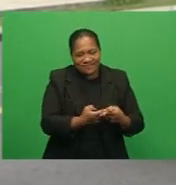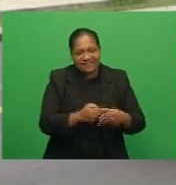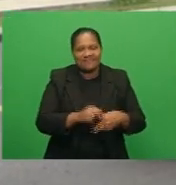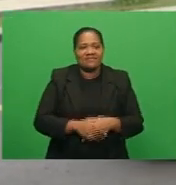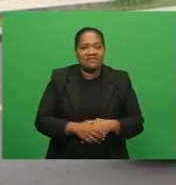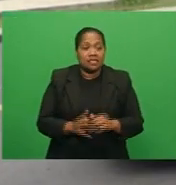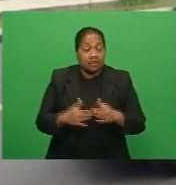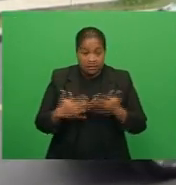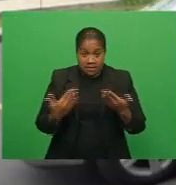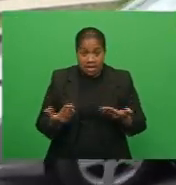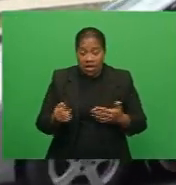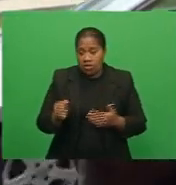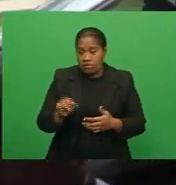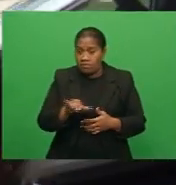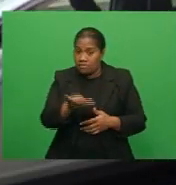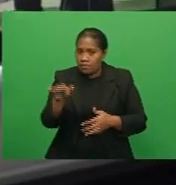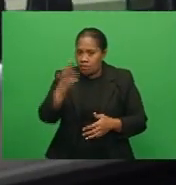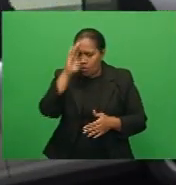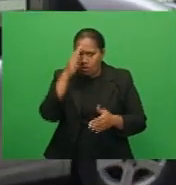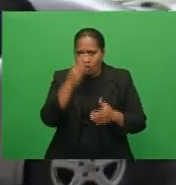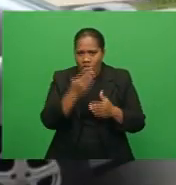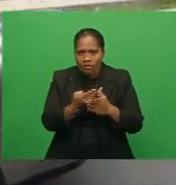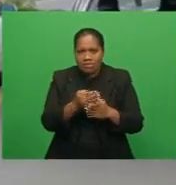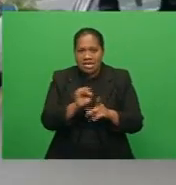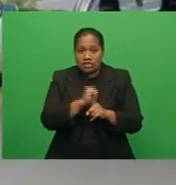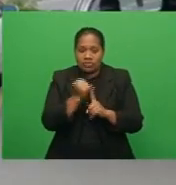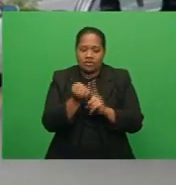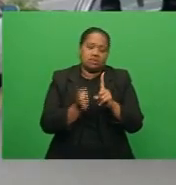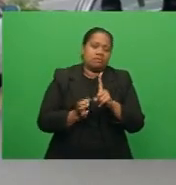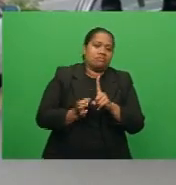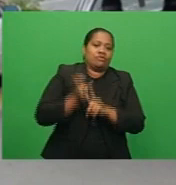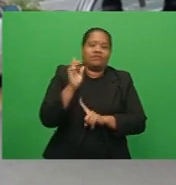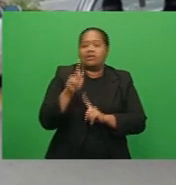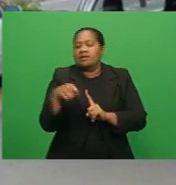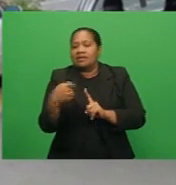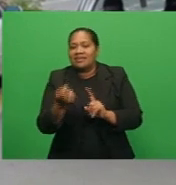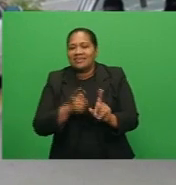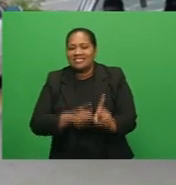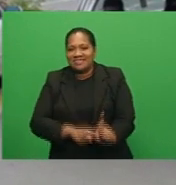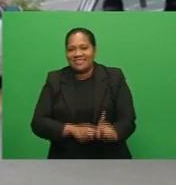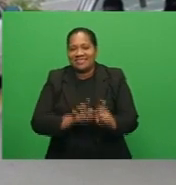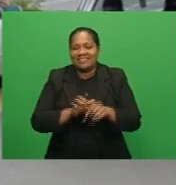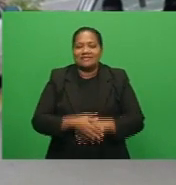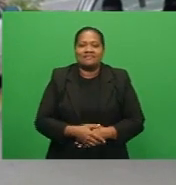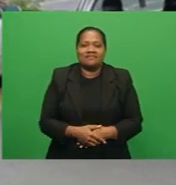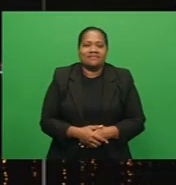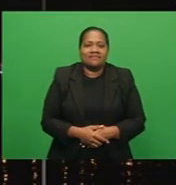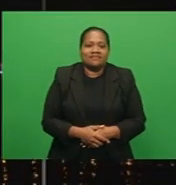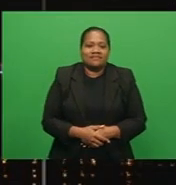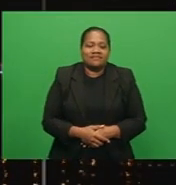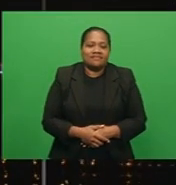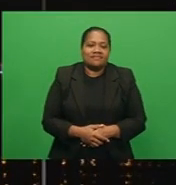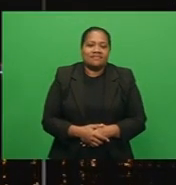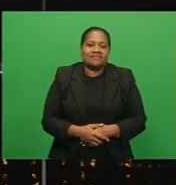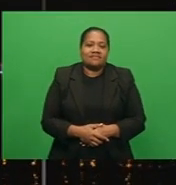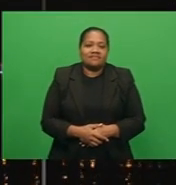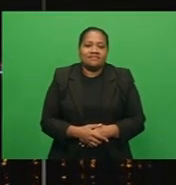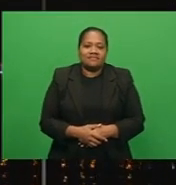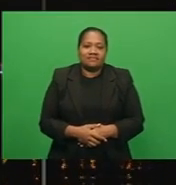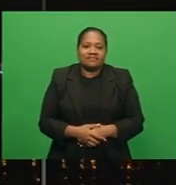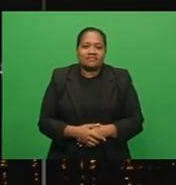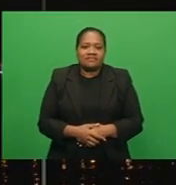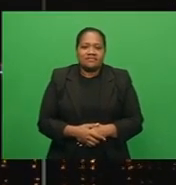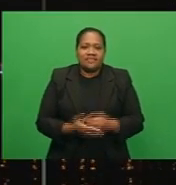For now, they're hoping the situation improves for next year. Felipe Naikaso, FBC News. The